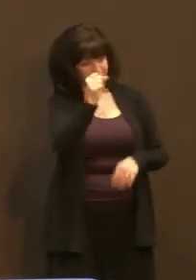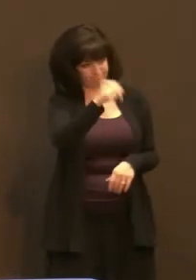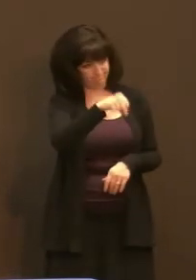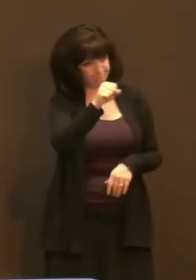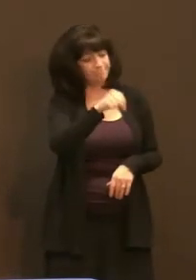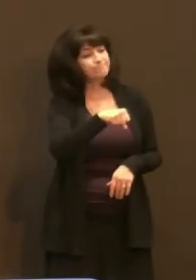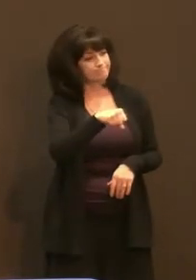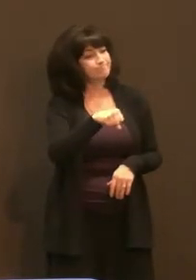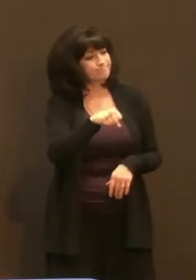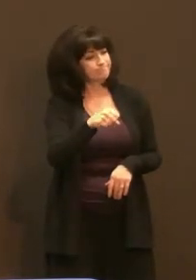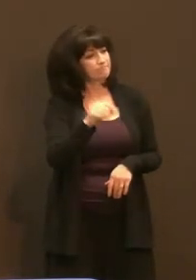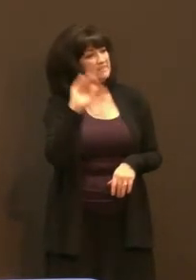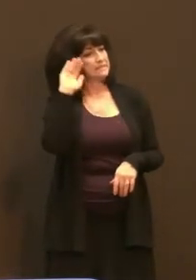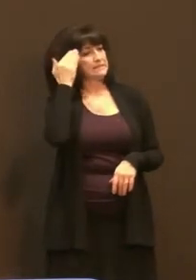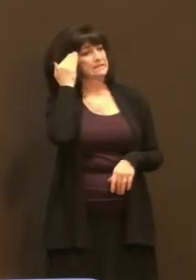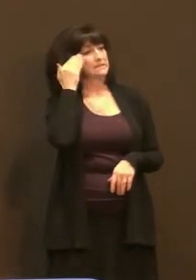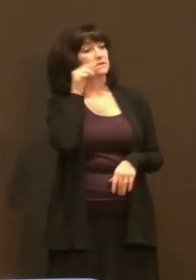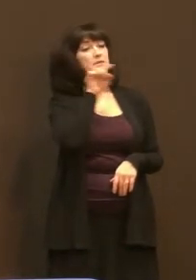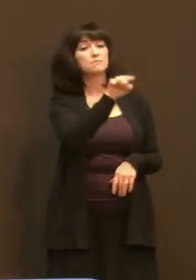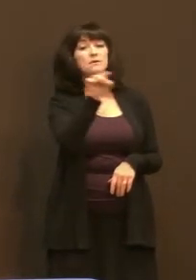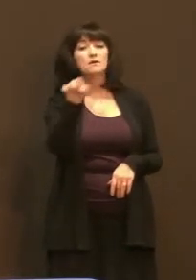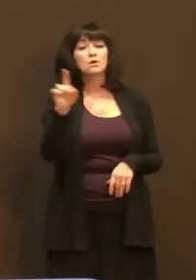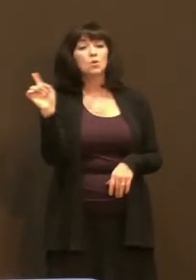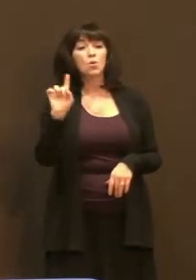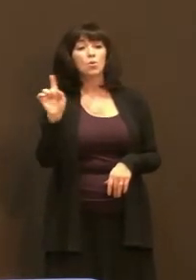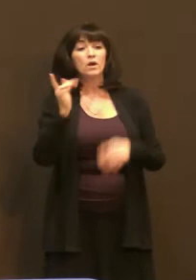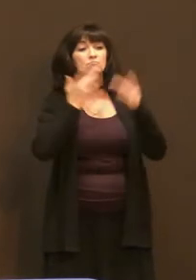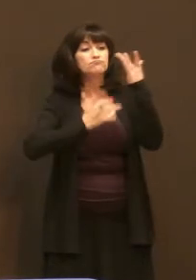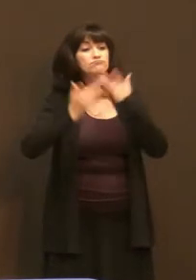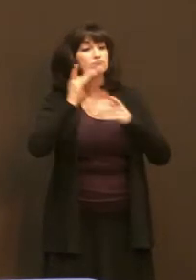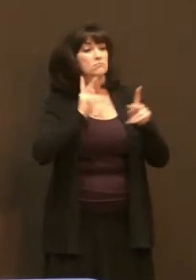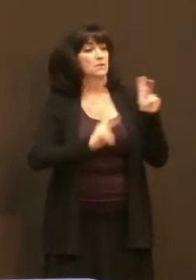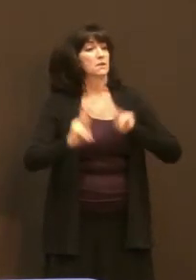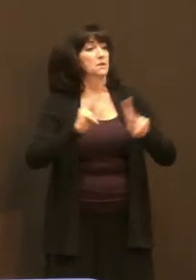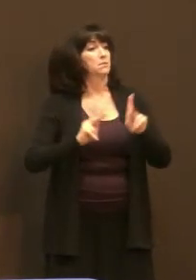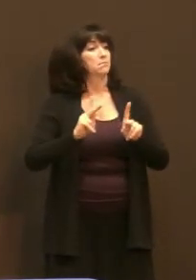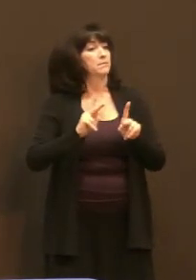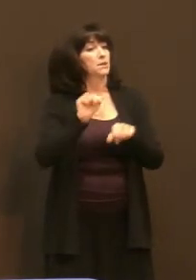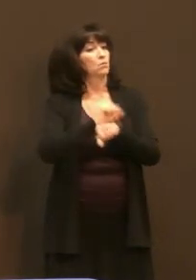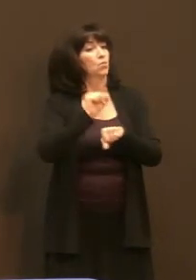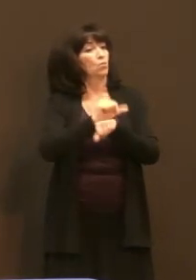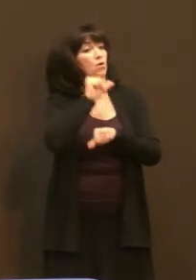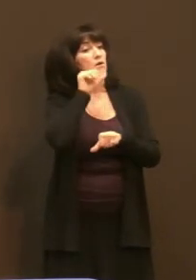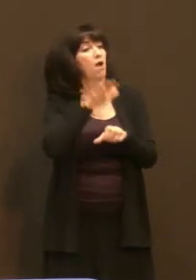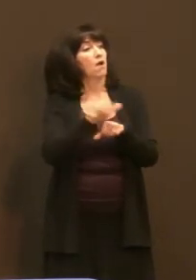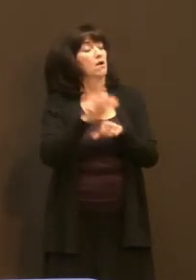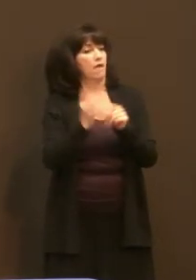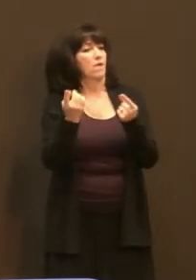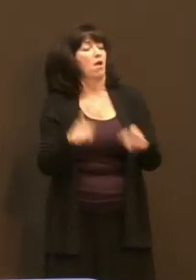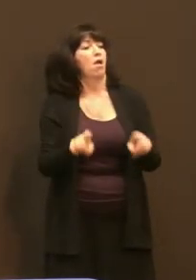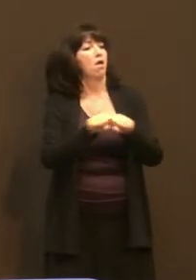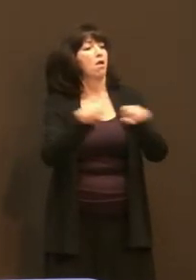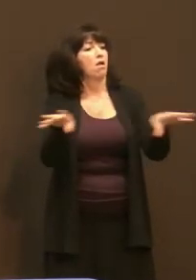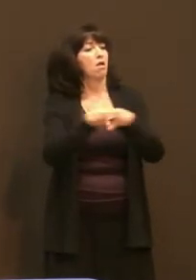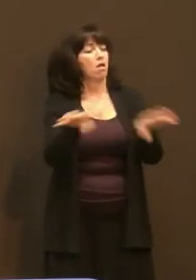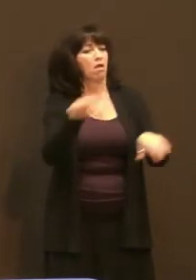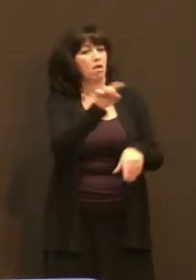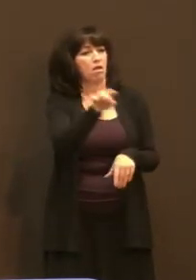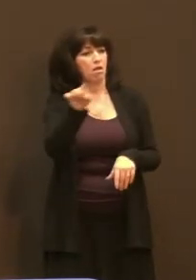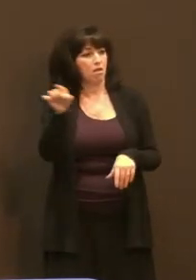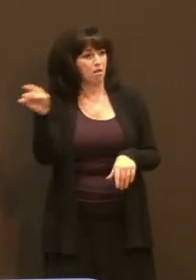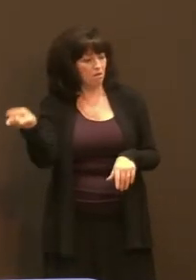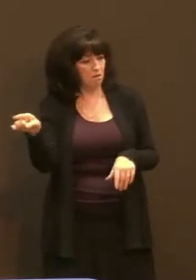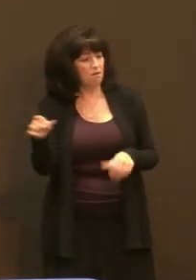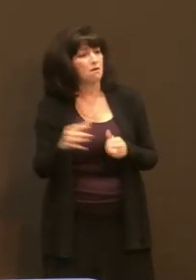that it's been an issue with the small outbreak that we've had in on the correctional side.